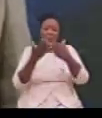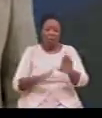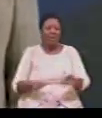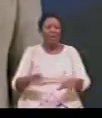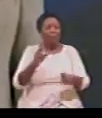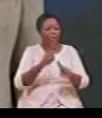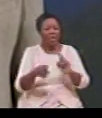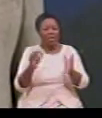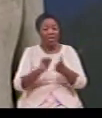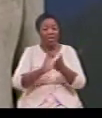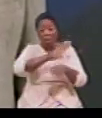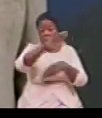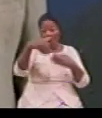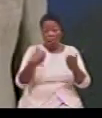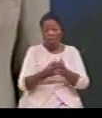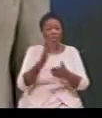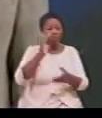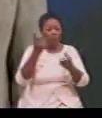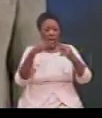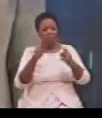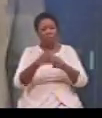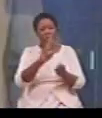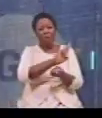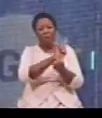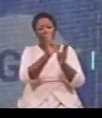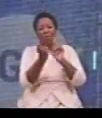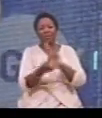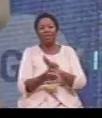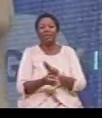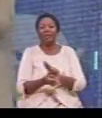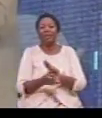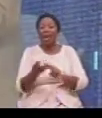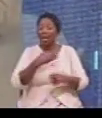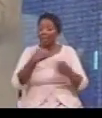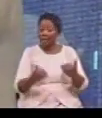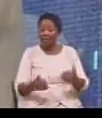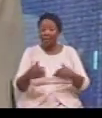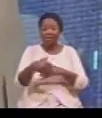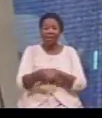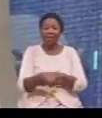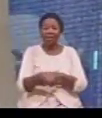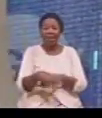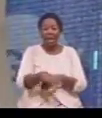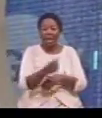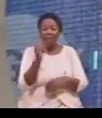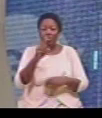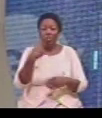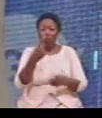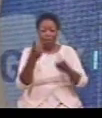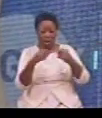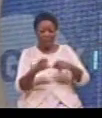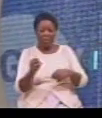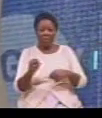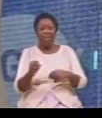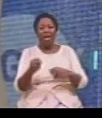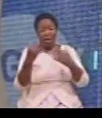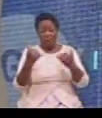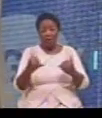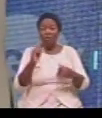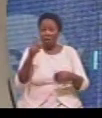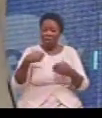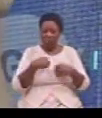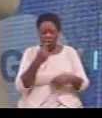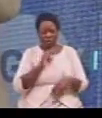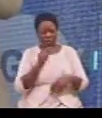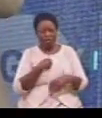all shall come to repentance. And tonight, Anyone who comes, already he has told